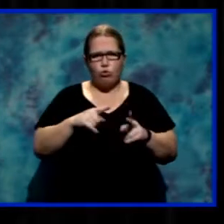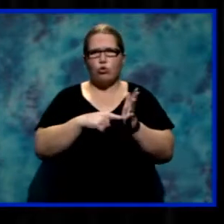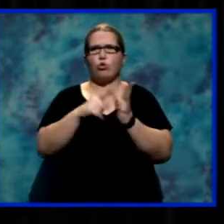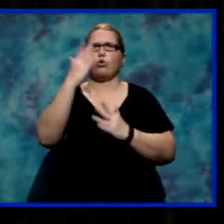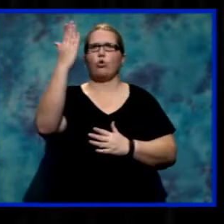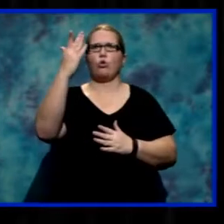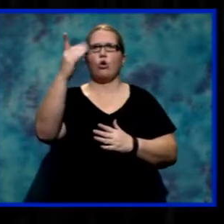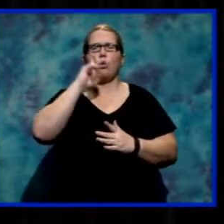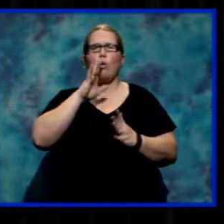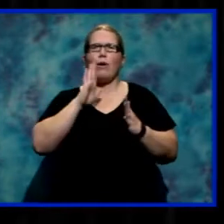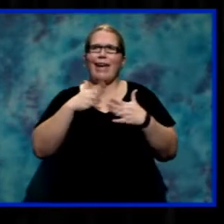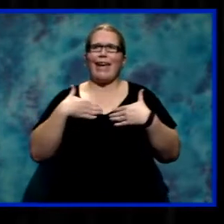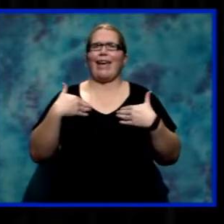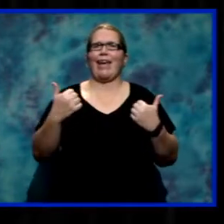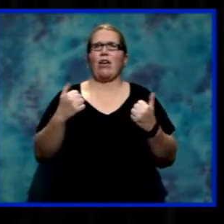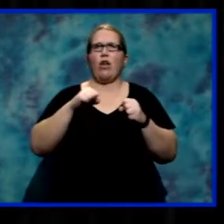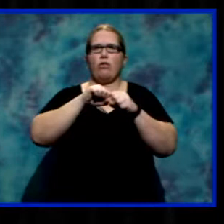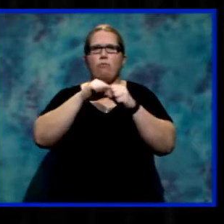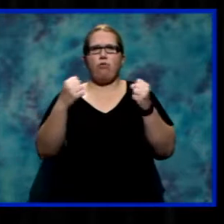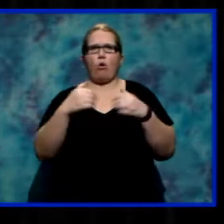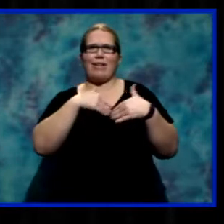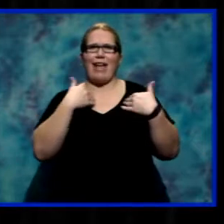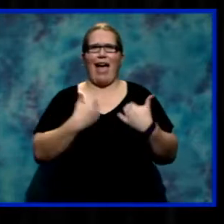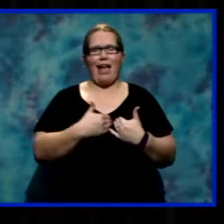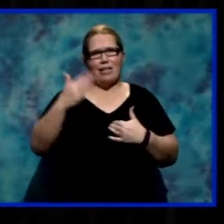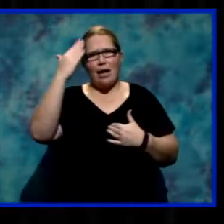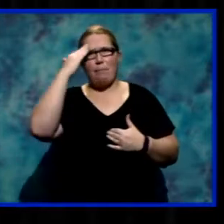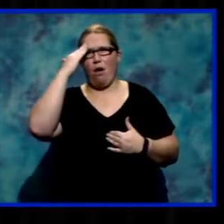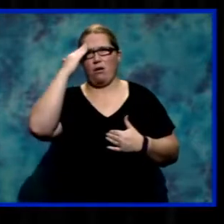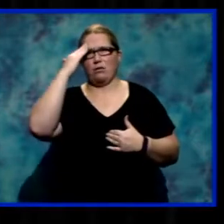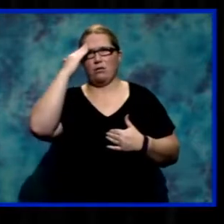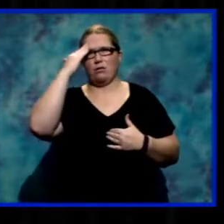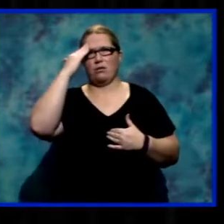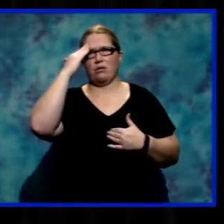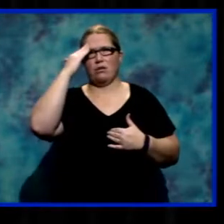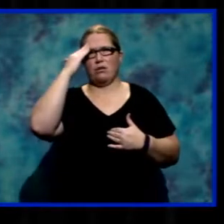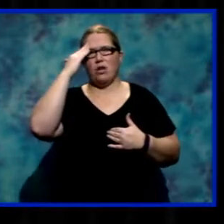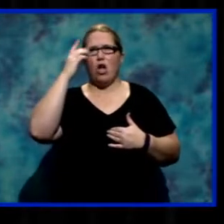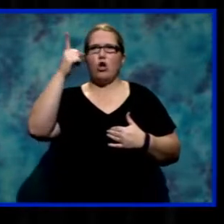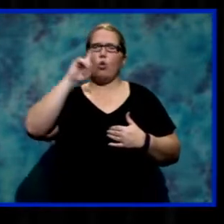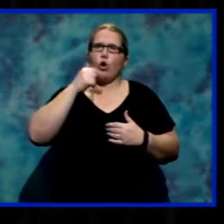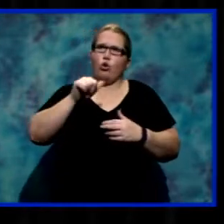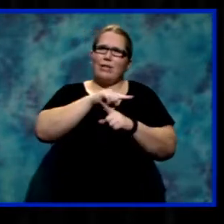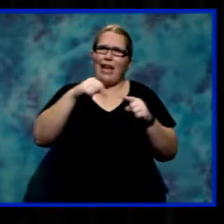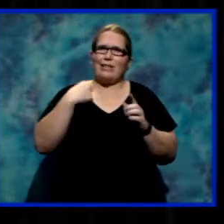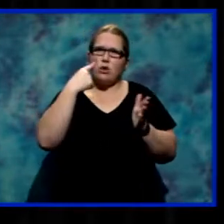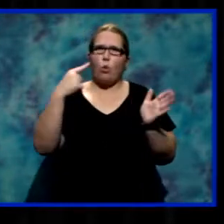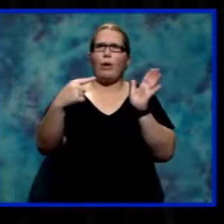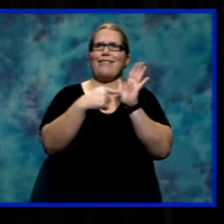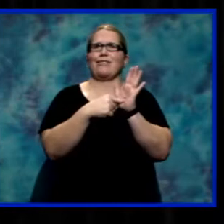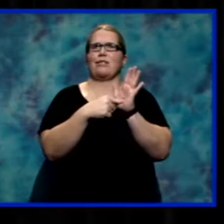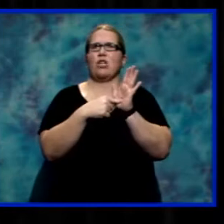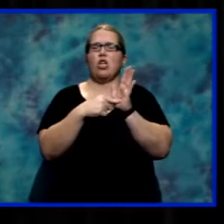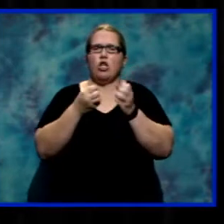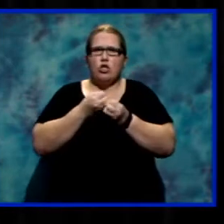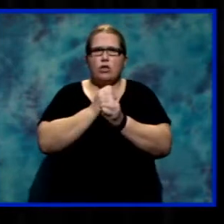that you will heal the broken in body and in mind, and Father, that you will just use us as a witness in wherever we are to spread